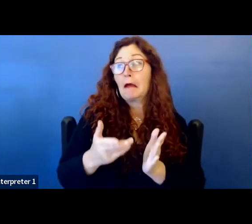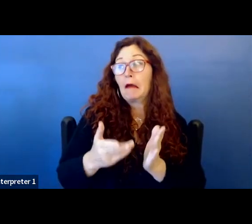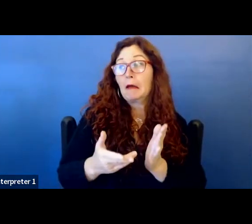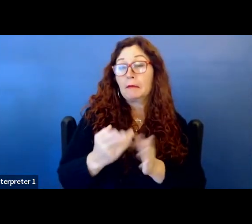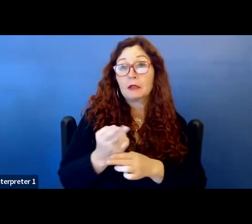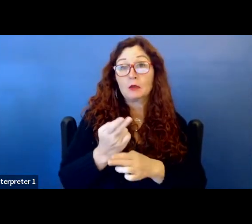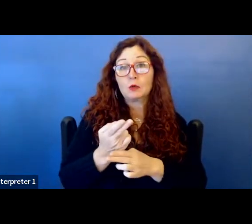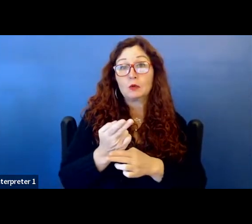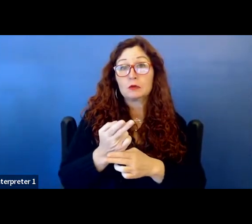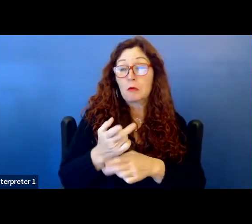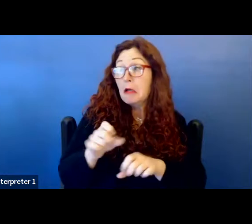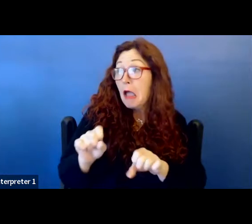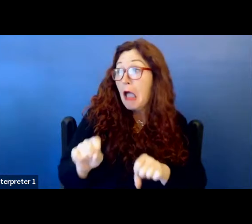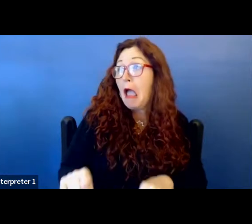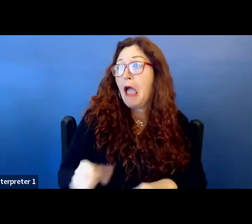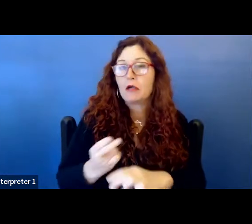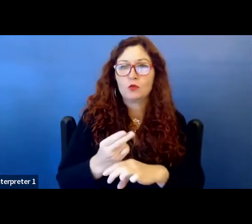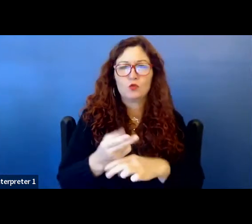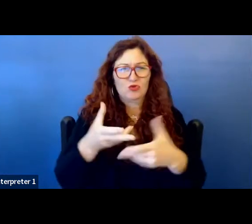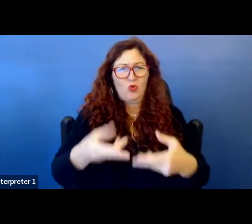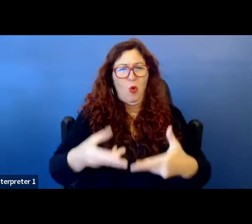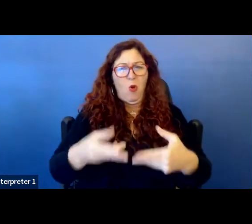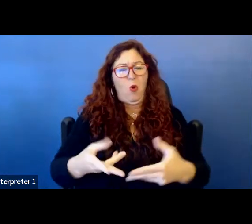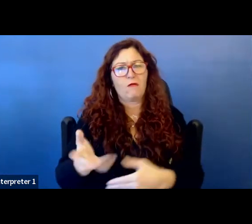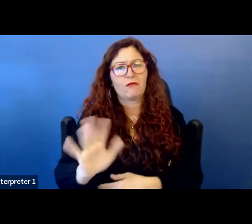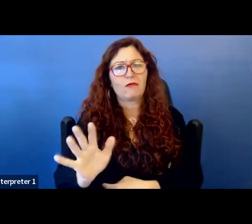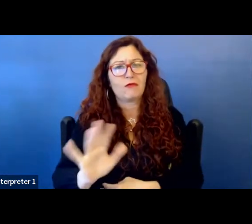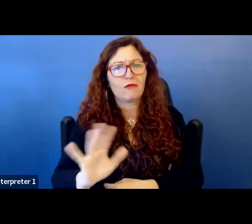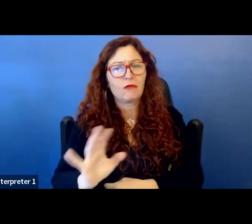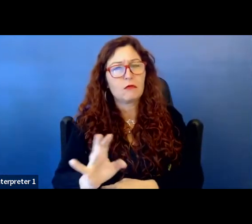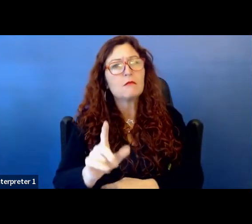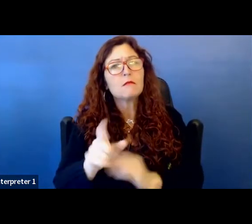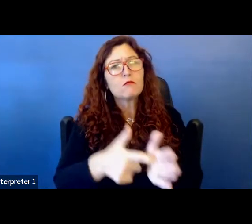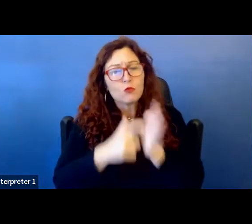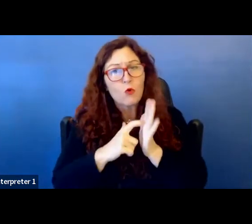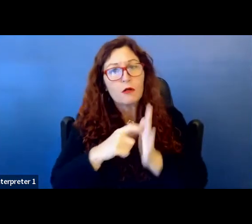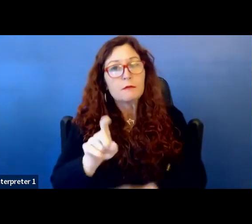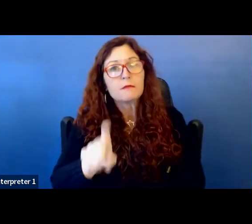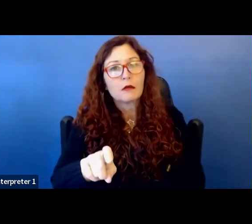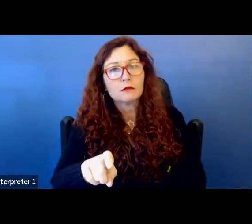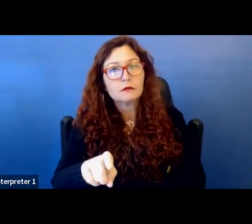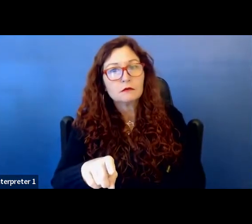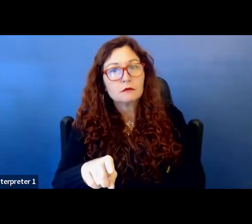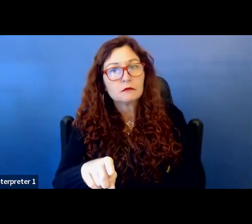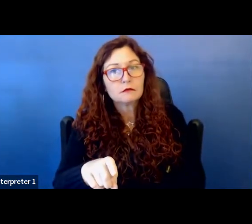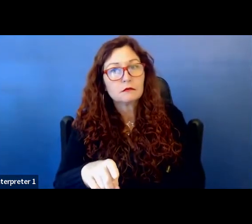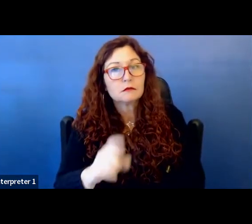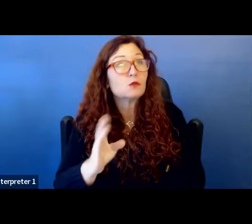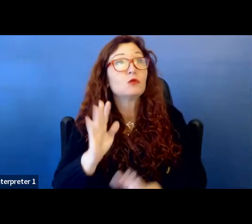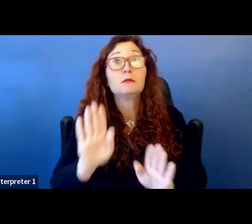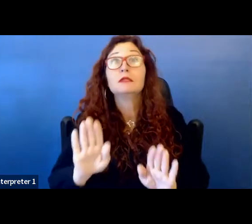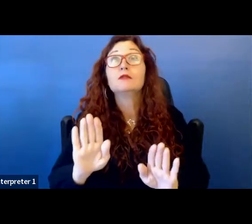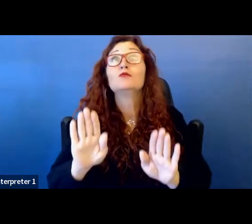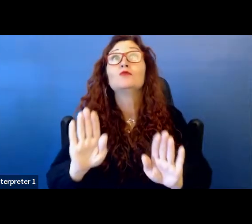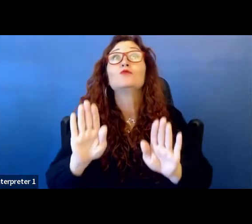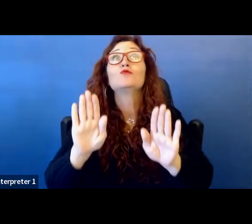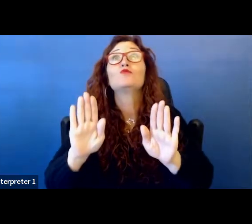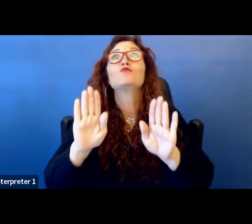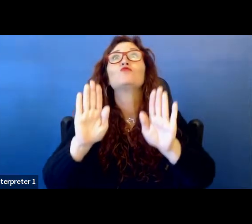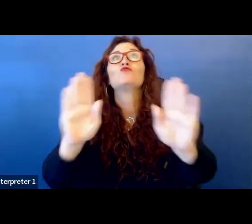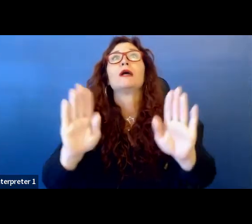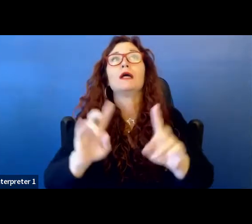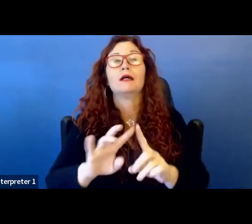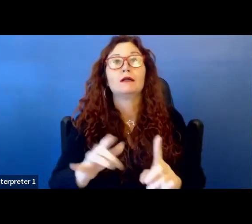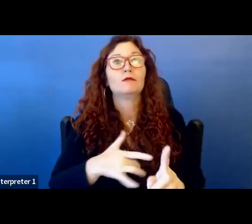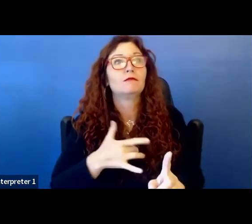so with that being said it'll be great and it'll be an honor for it'll be great it'll be an honor for us